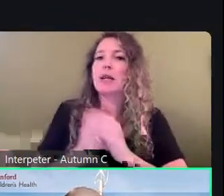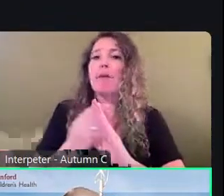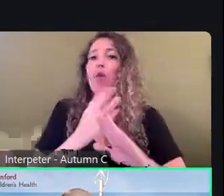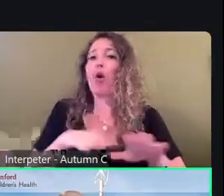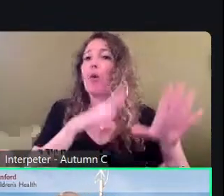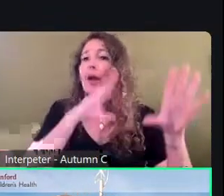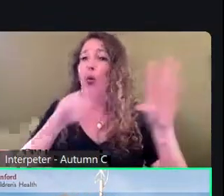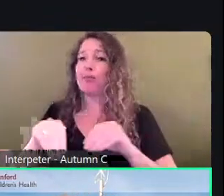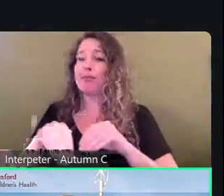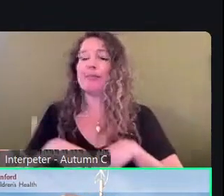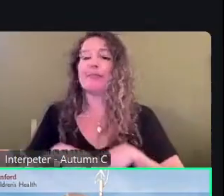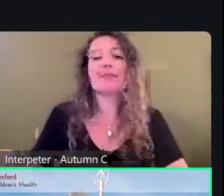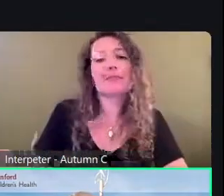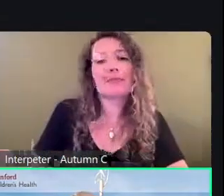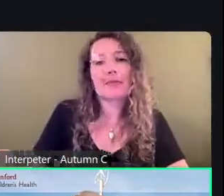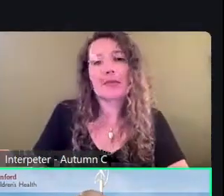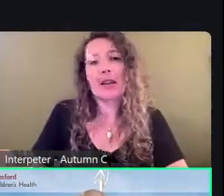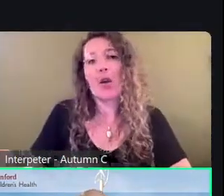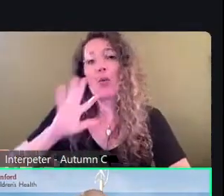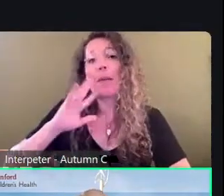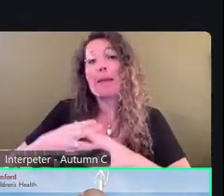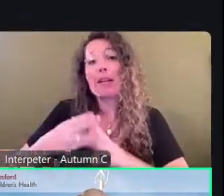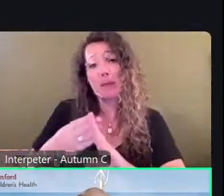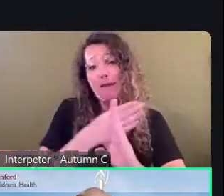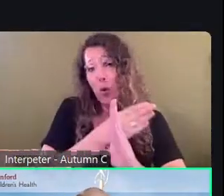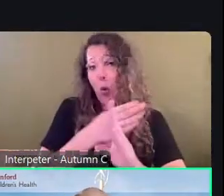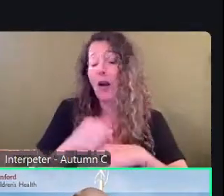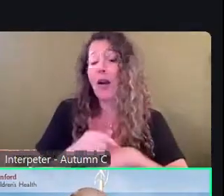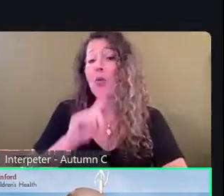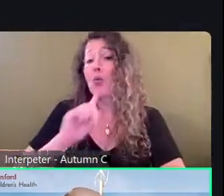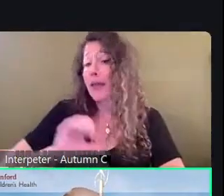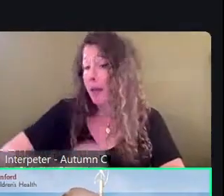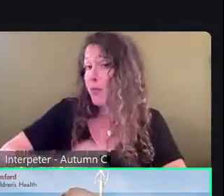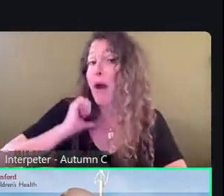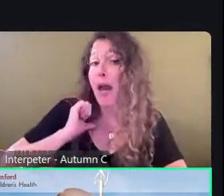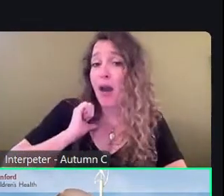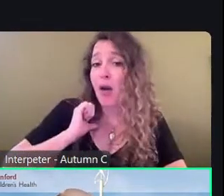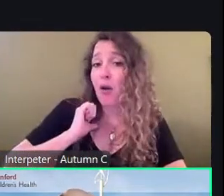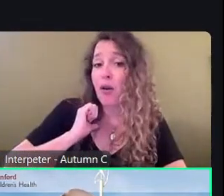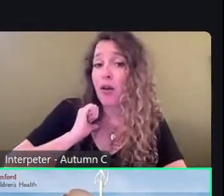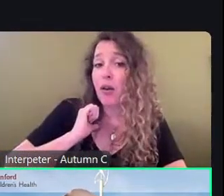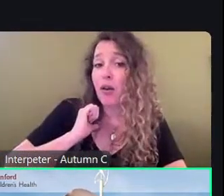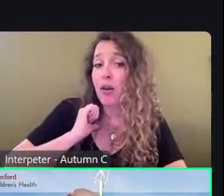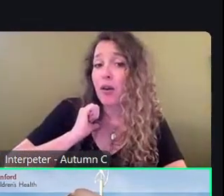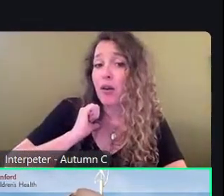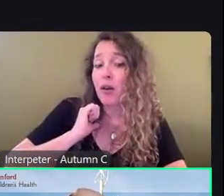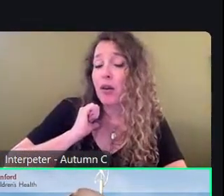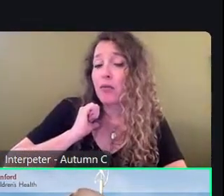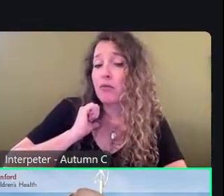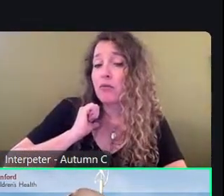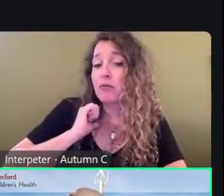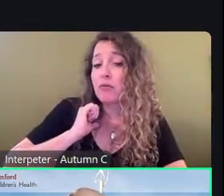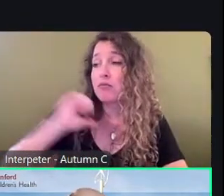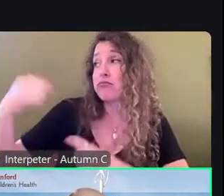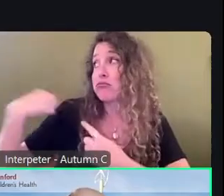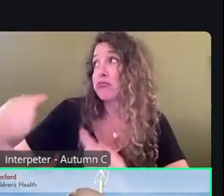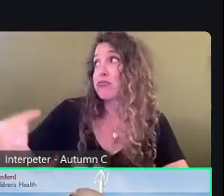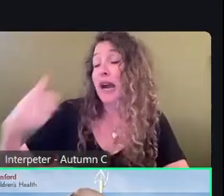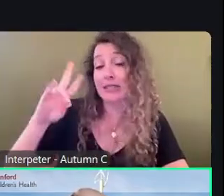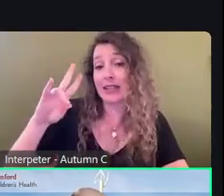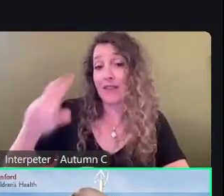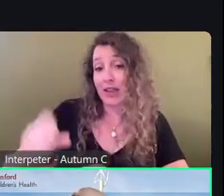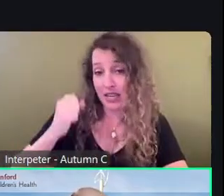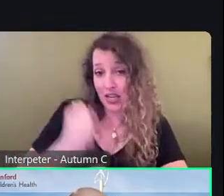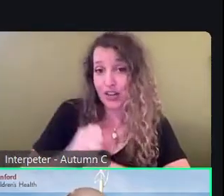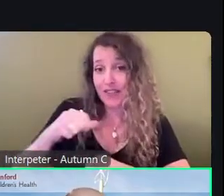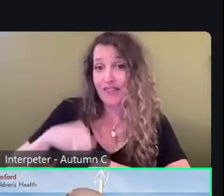go. As we mentioned at the beginning, we're very proud that we've been able to put this conference on now this is our 7th year.